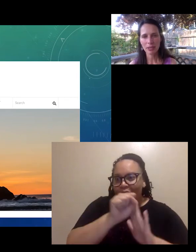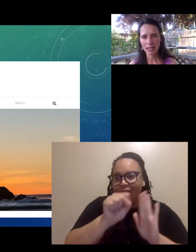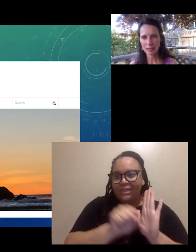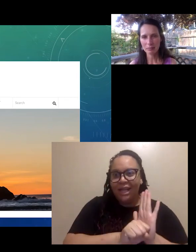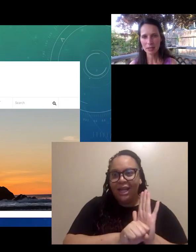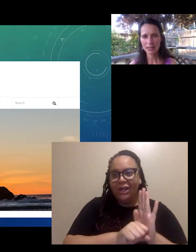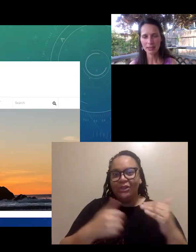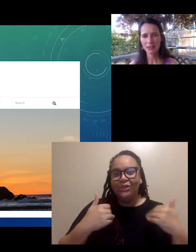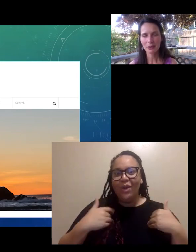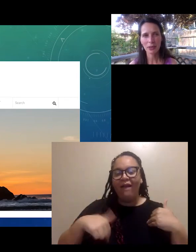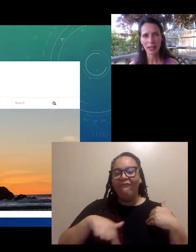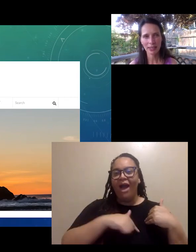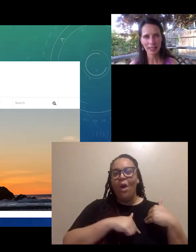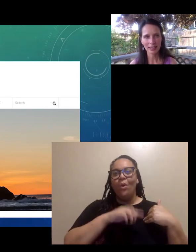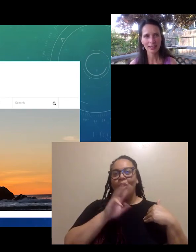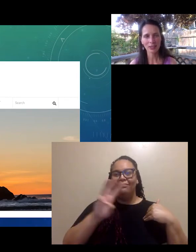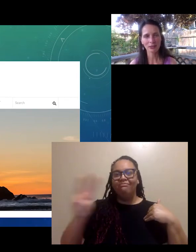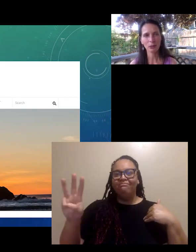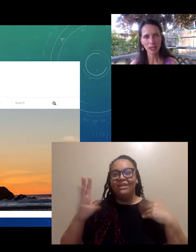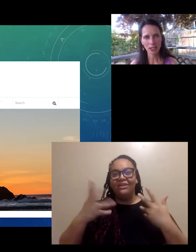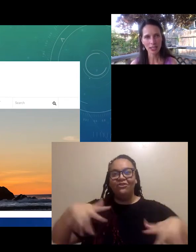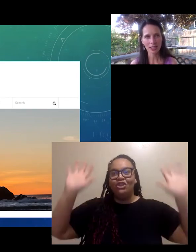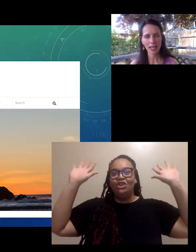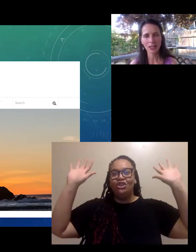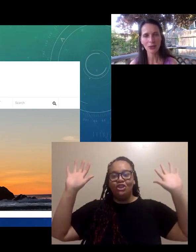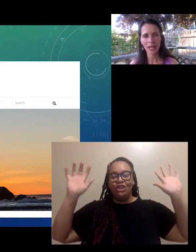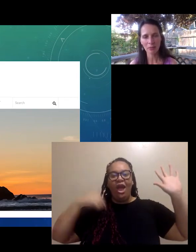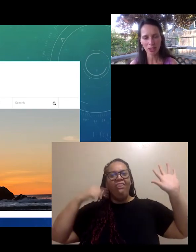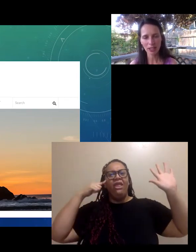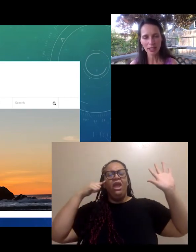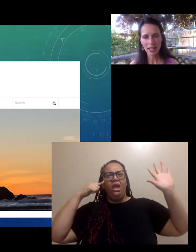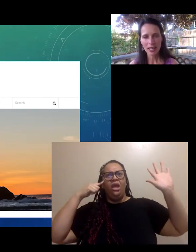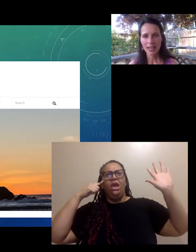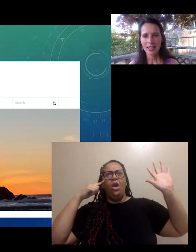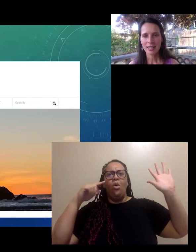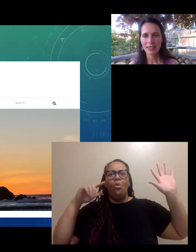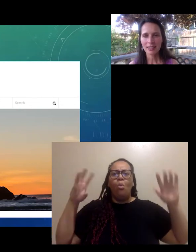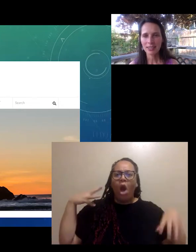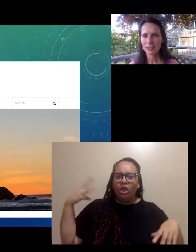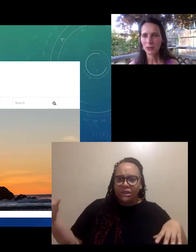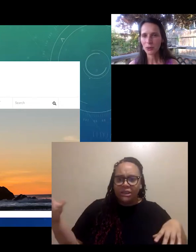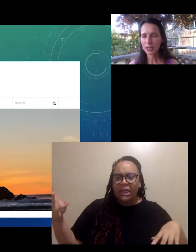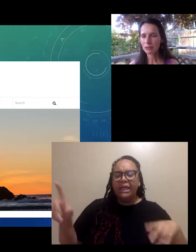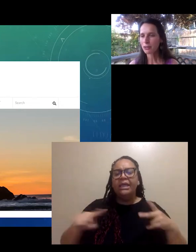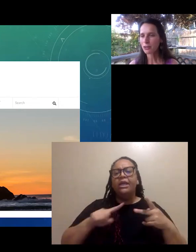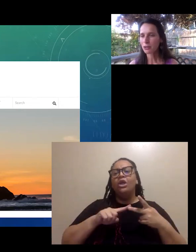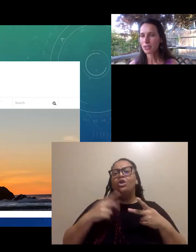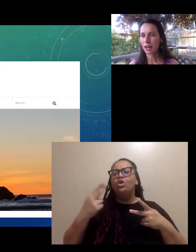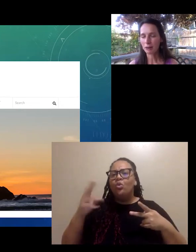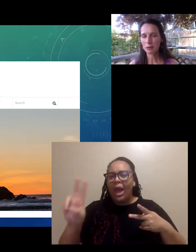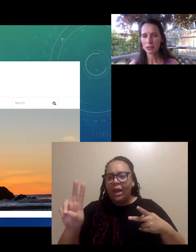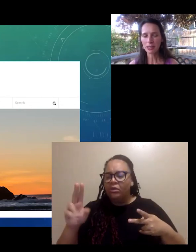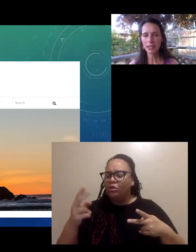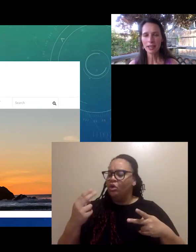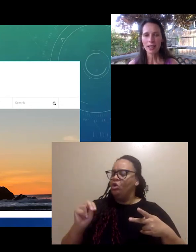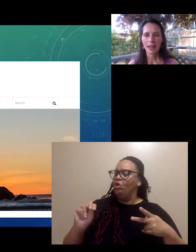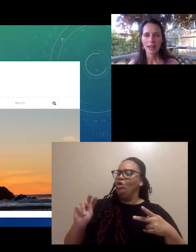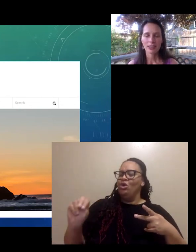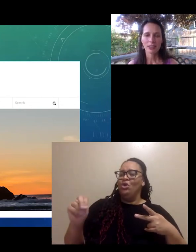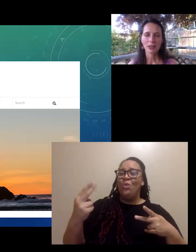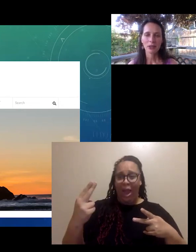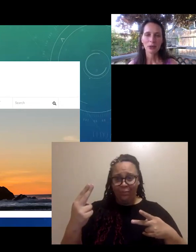website completed. So I think it exists for Washington and New Hampshire, and this is Oregonfuneral.org.